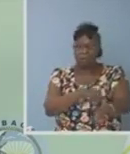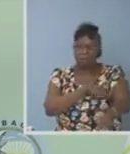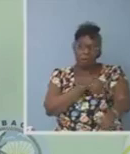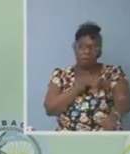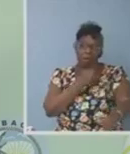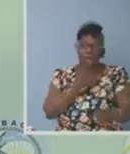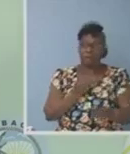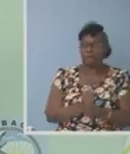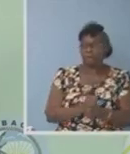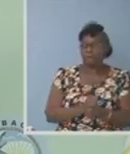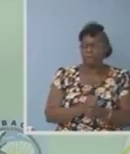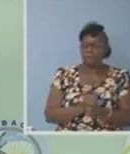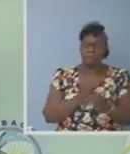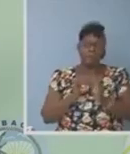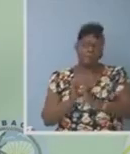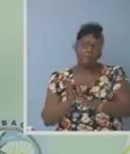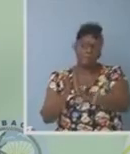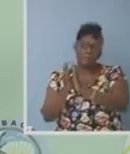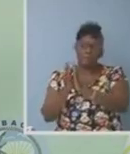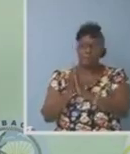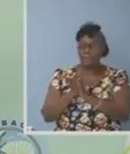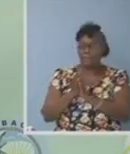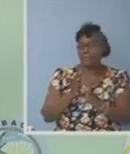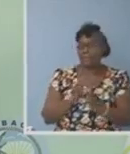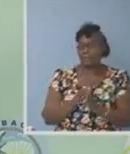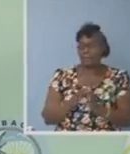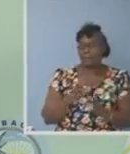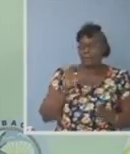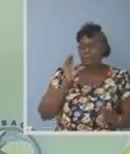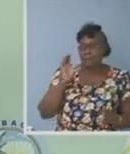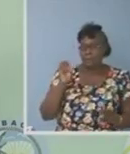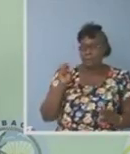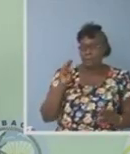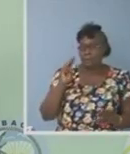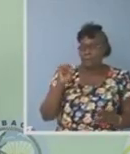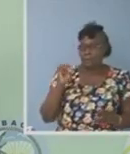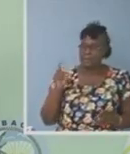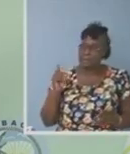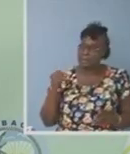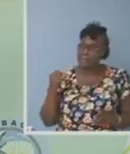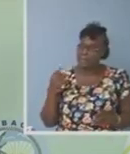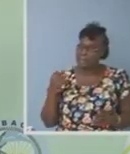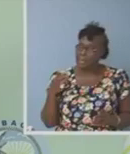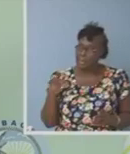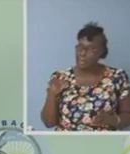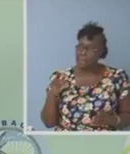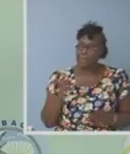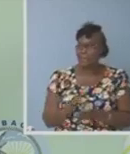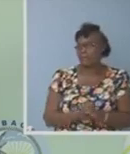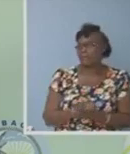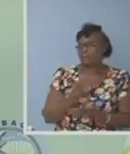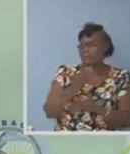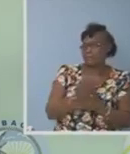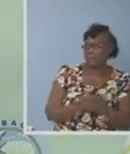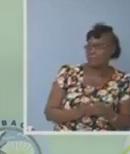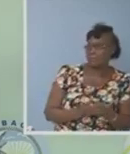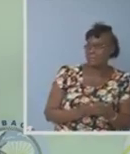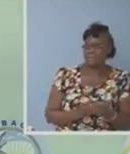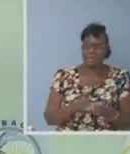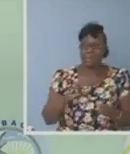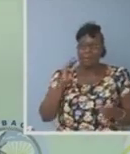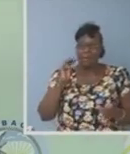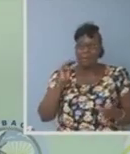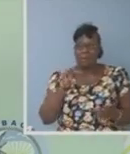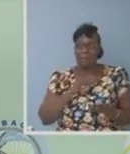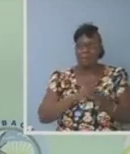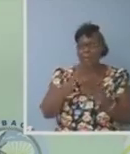be faced with the pandemic. We have several estimates, May, some persons say October, August, but